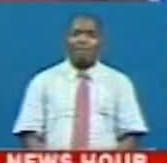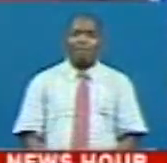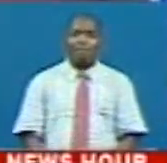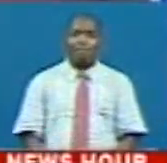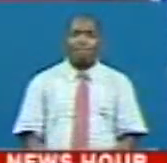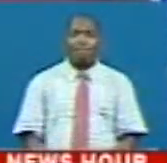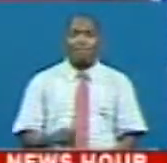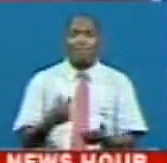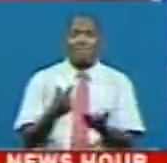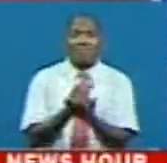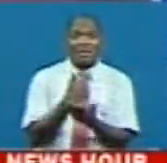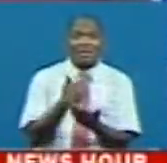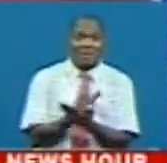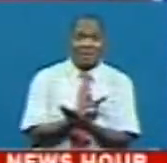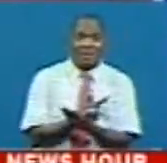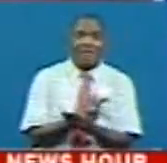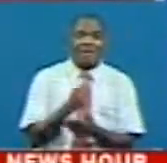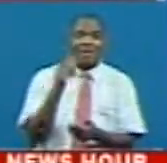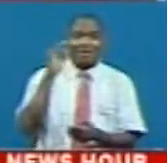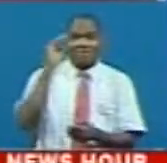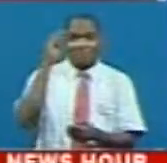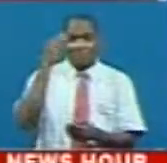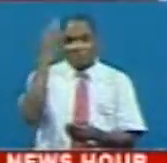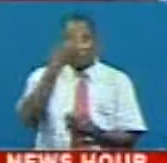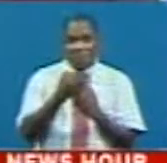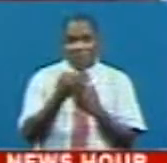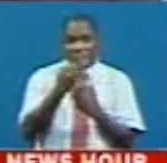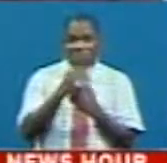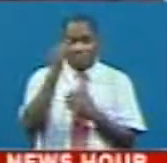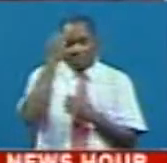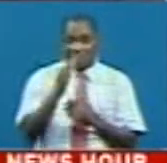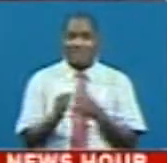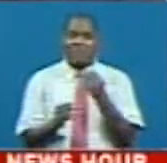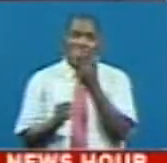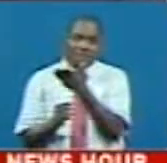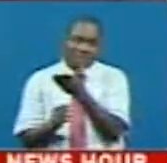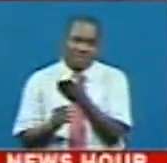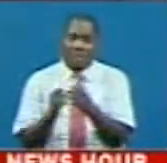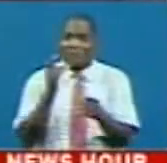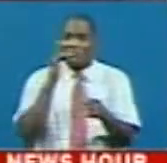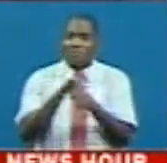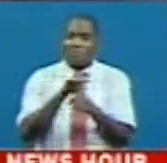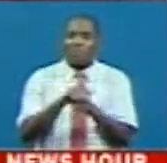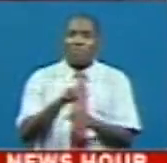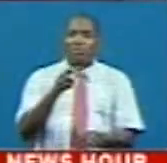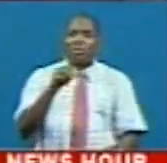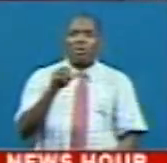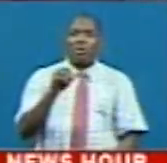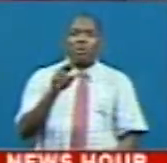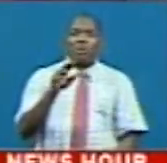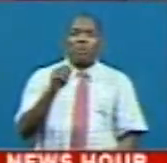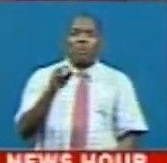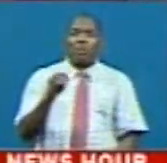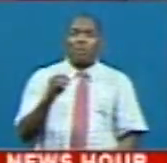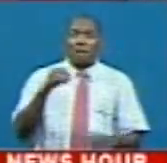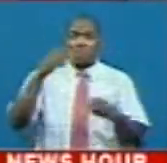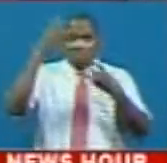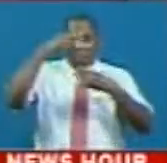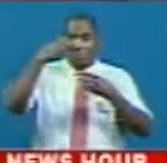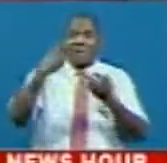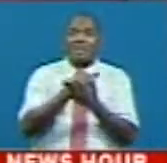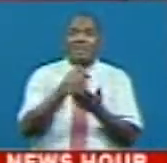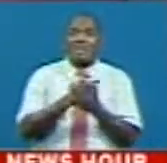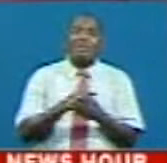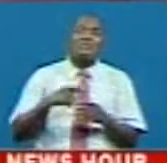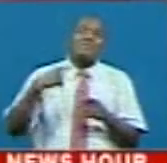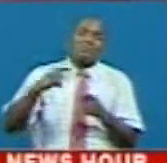Mauritania. Ghana's Foreign Minister, Madame Shelly Ayokobotwe, assured Morocco and Western Sahara that Ghana